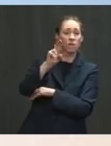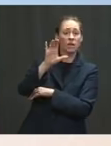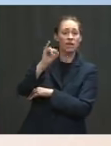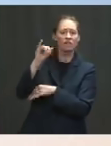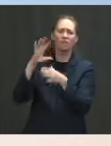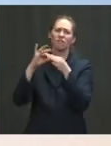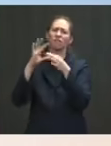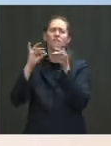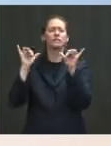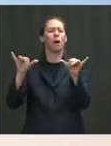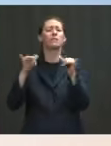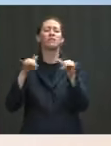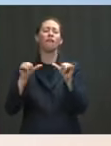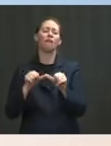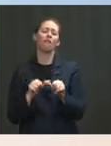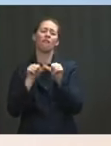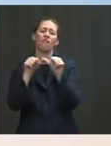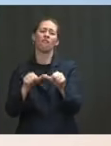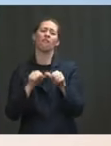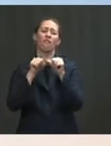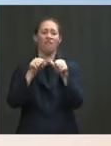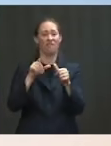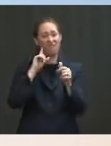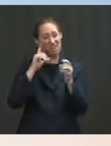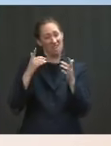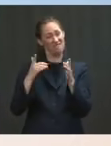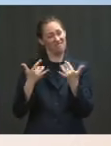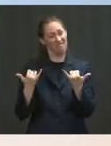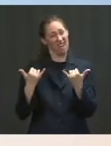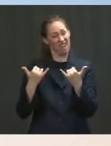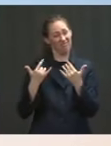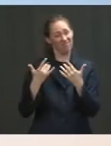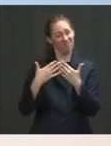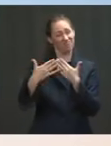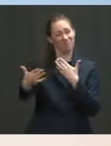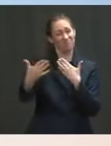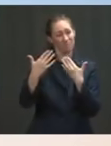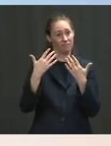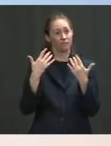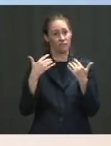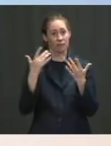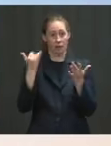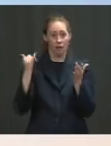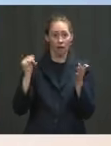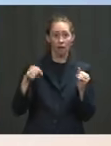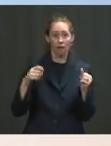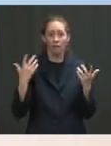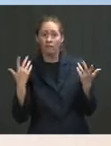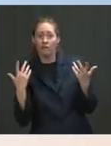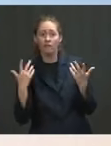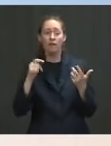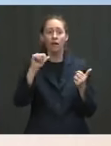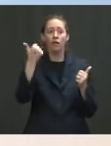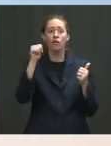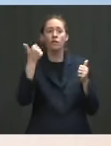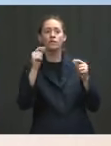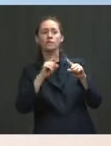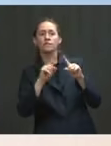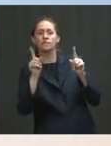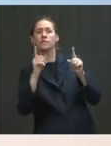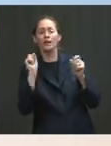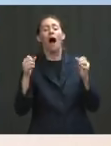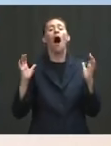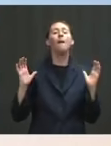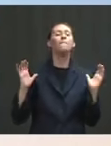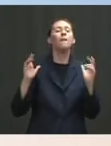the virus for some time. Now, when you're vaccinated, you can return to many versions of normal, going to the